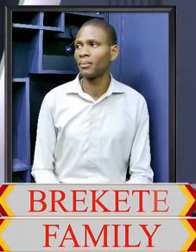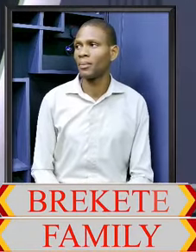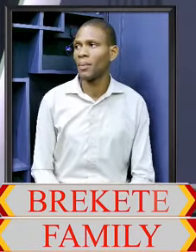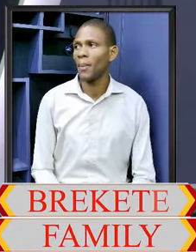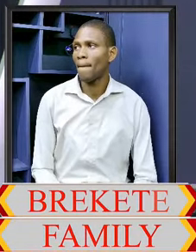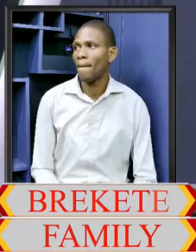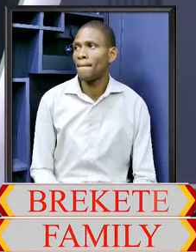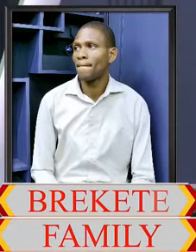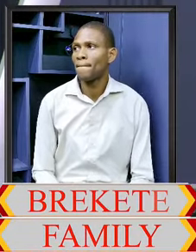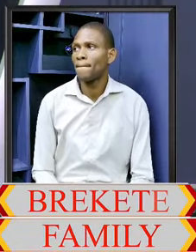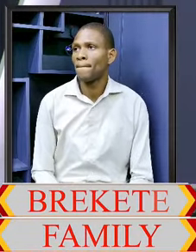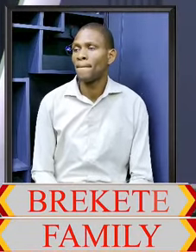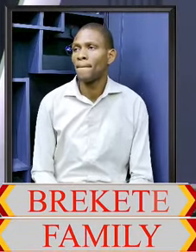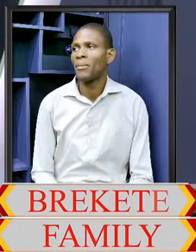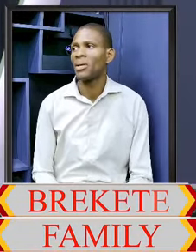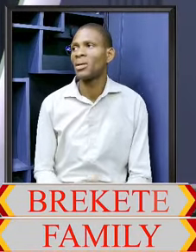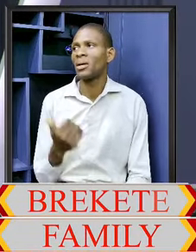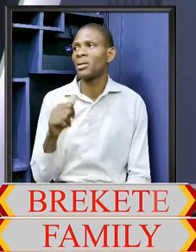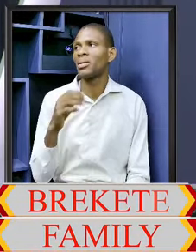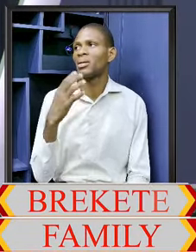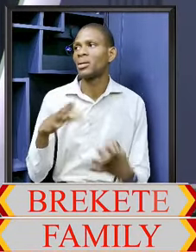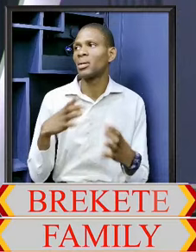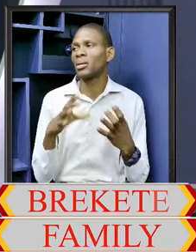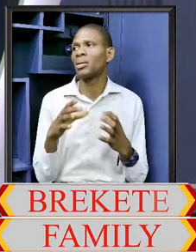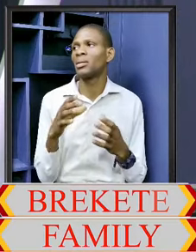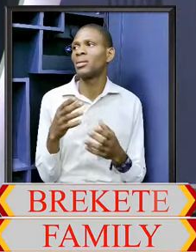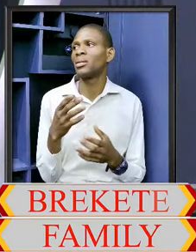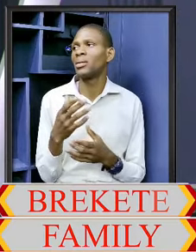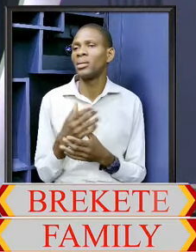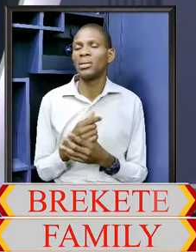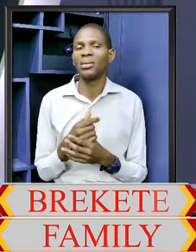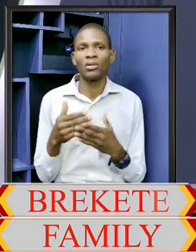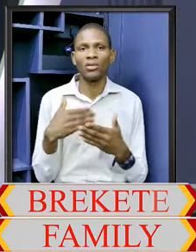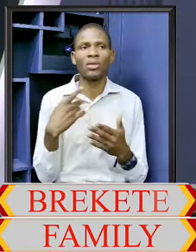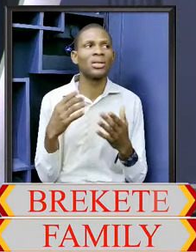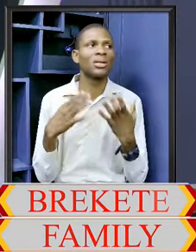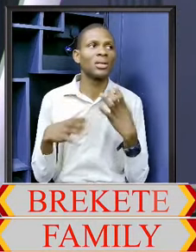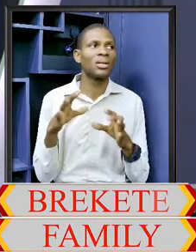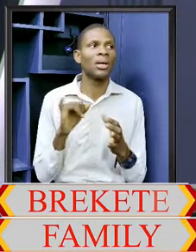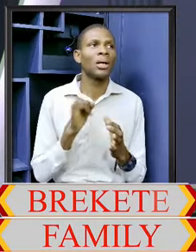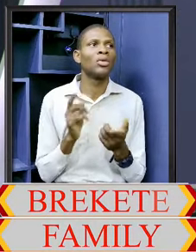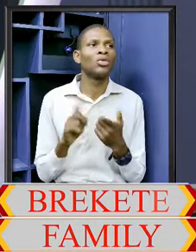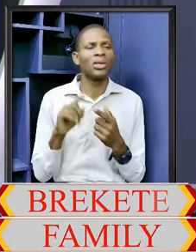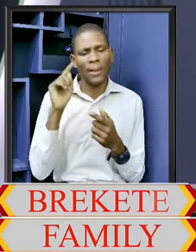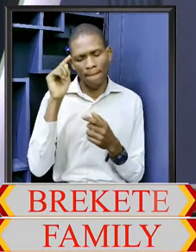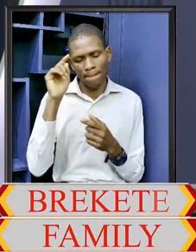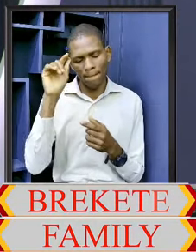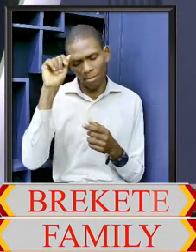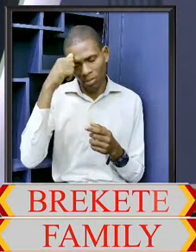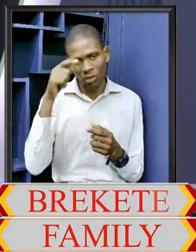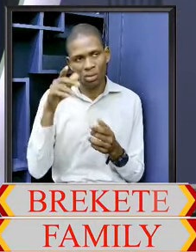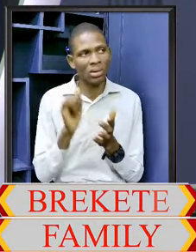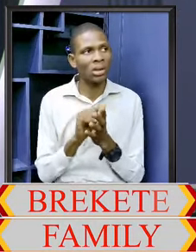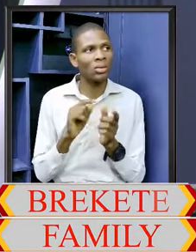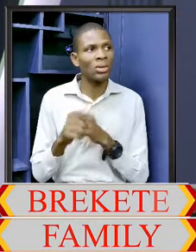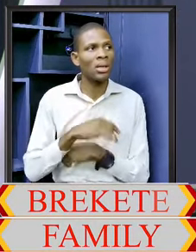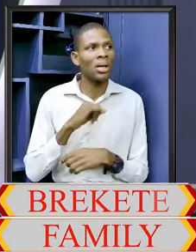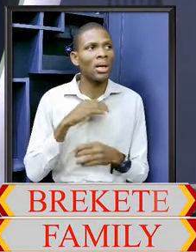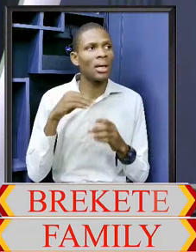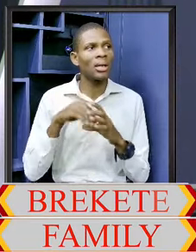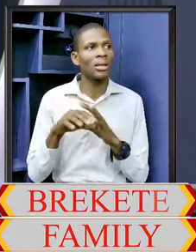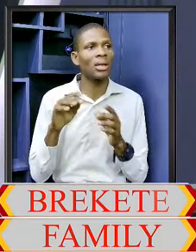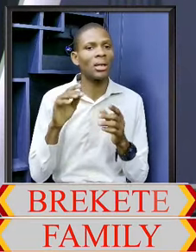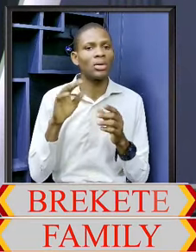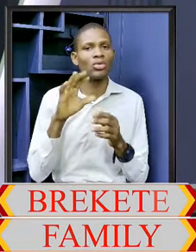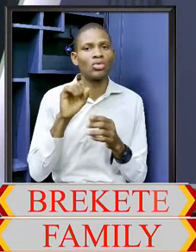Kemi, which other matter there? Any case there? Yes, sir. Okay. But before the case, I just want to remind on, I say, today I enter studio